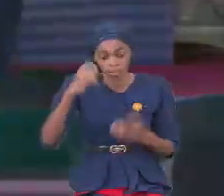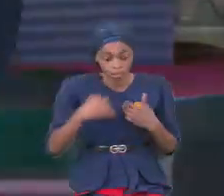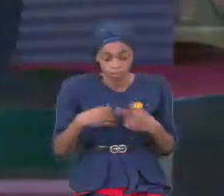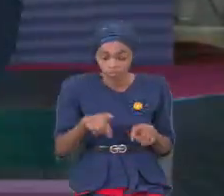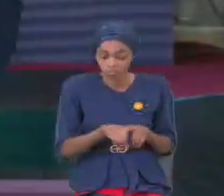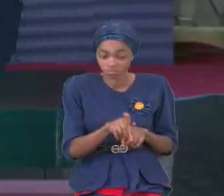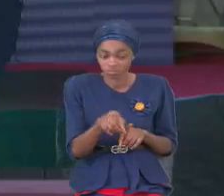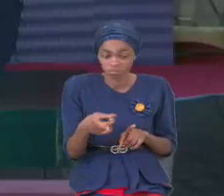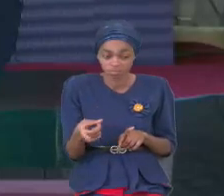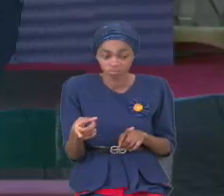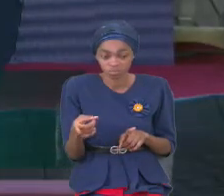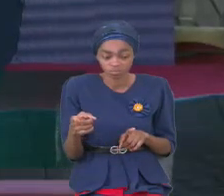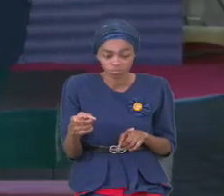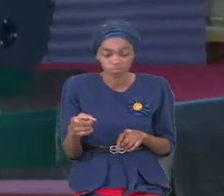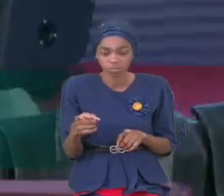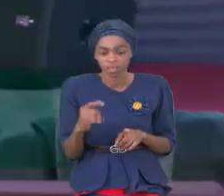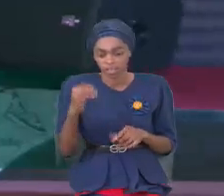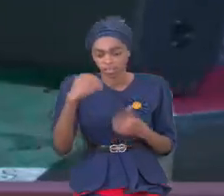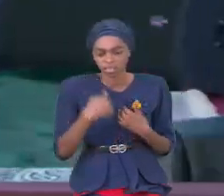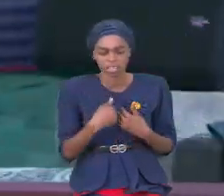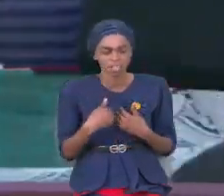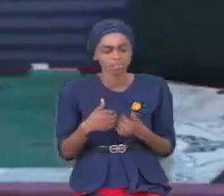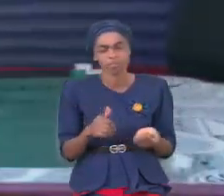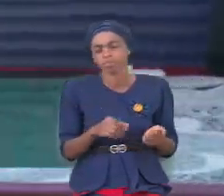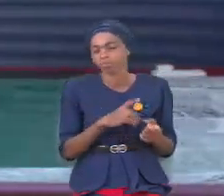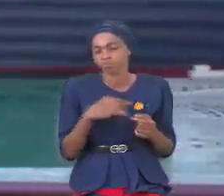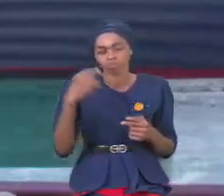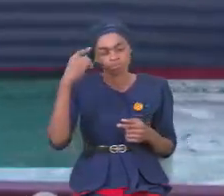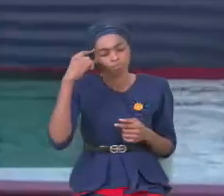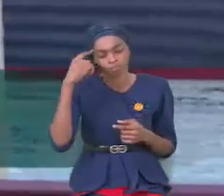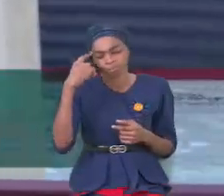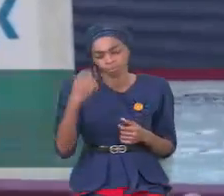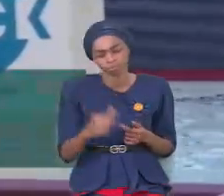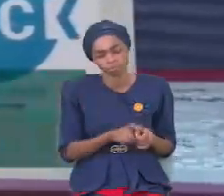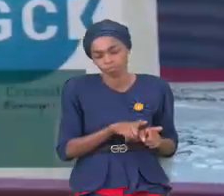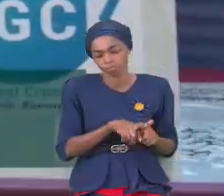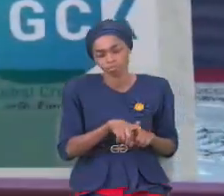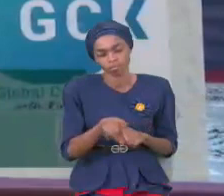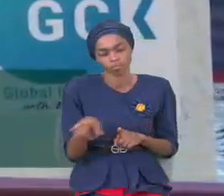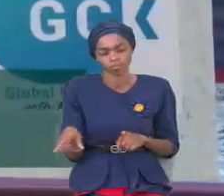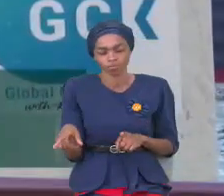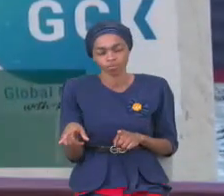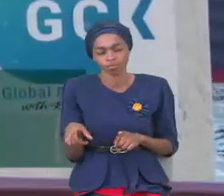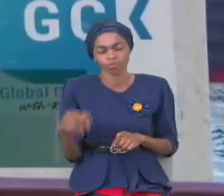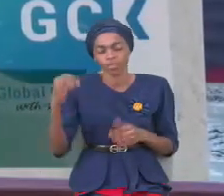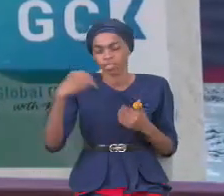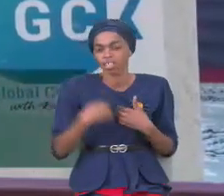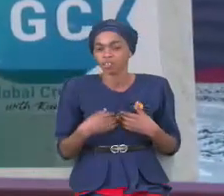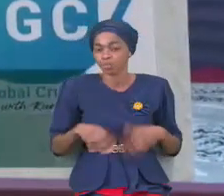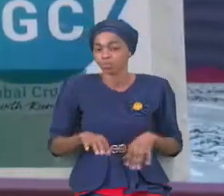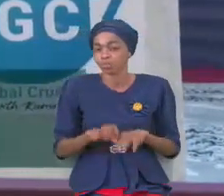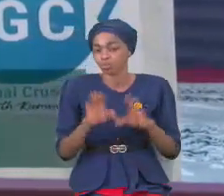mentally deranged. He had been socially deranged. He had been